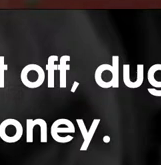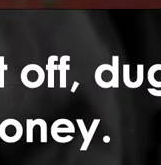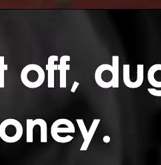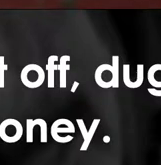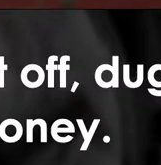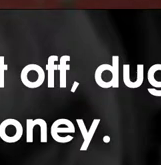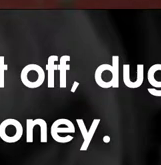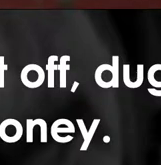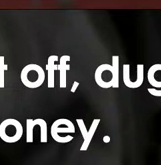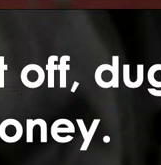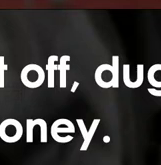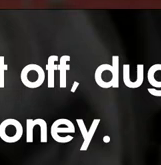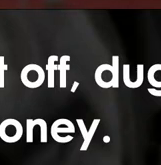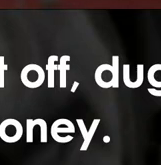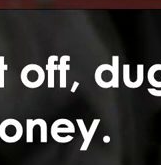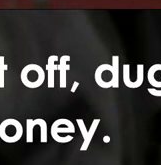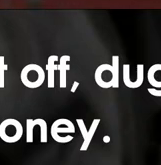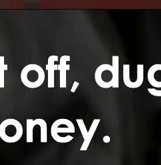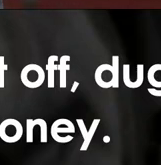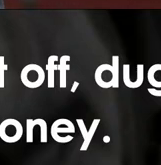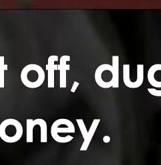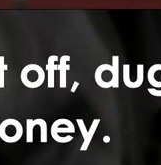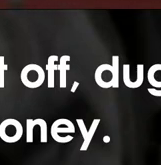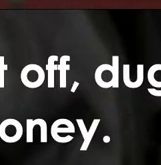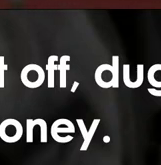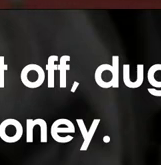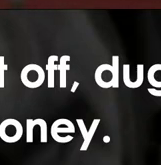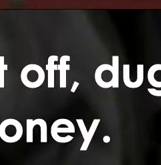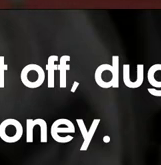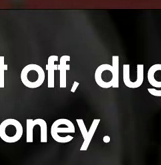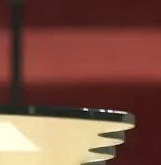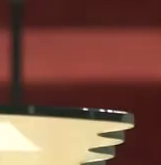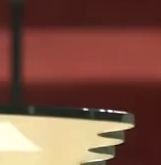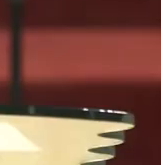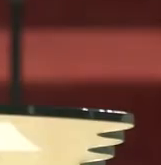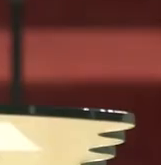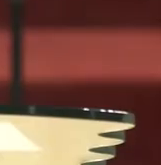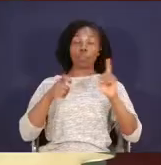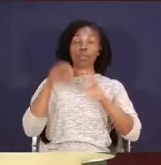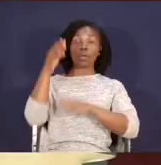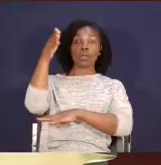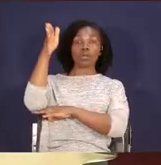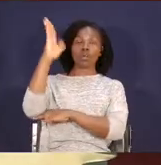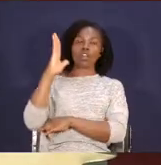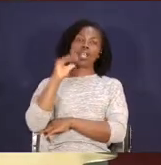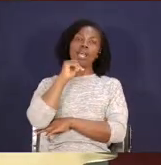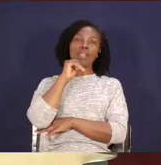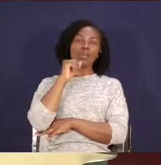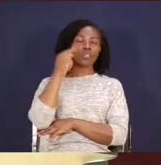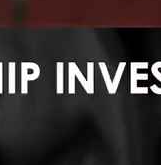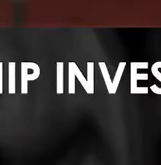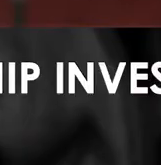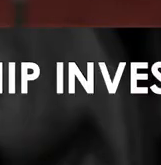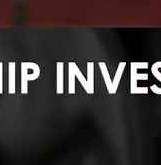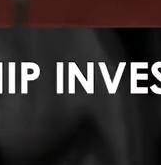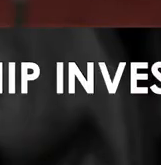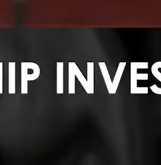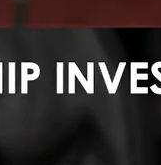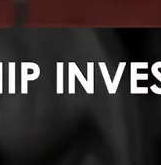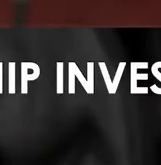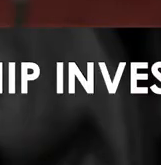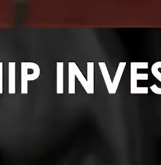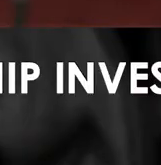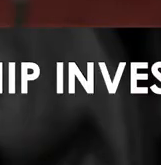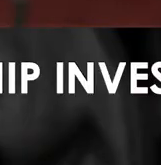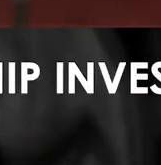these gifts God has given us are not ornaments. They are supposed to be put to work. The gifts that God has given his people here